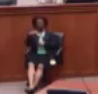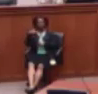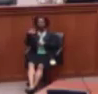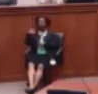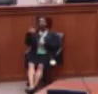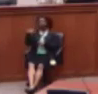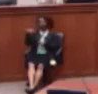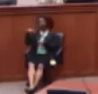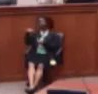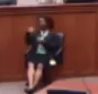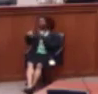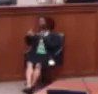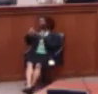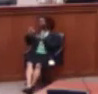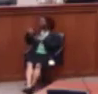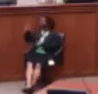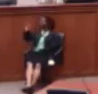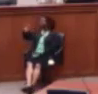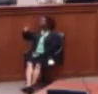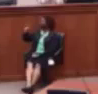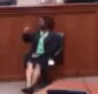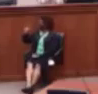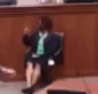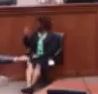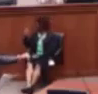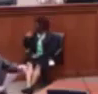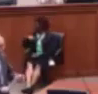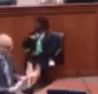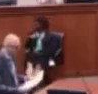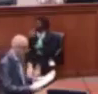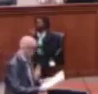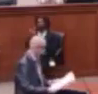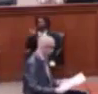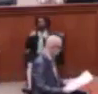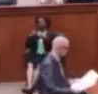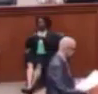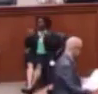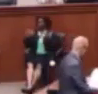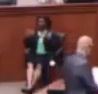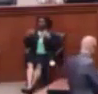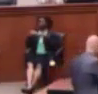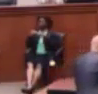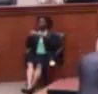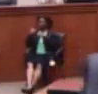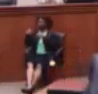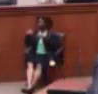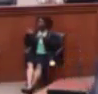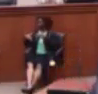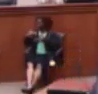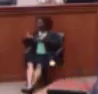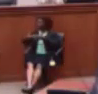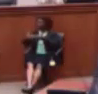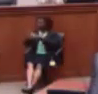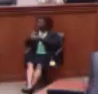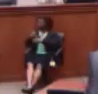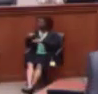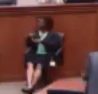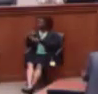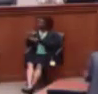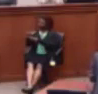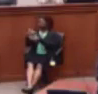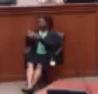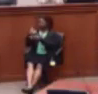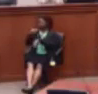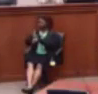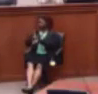a process that we have undertaken. There's a lot more left in this process, so this is kind of a mid-process